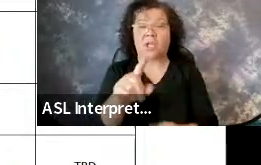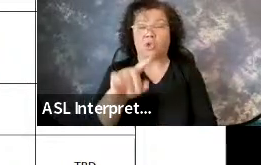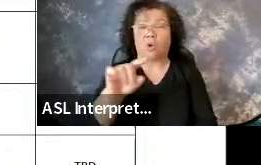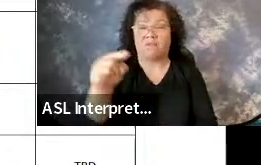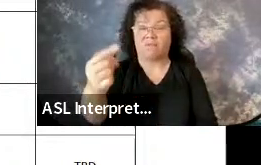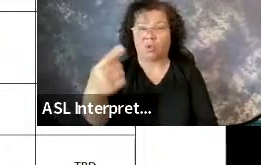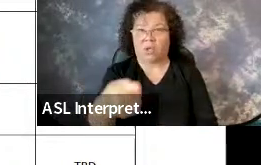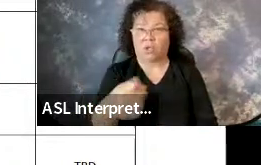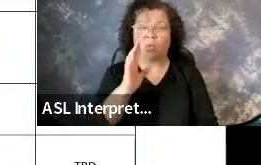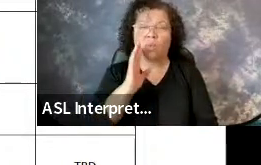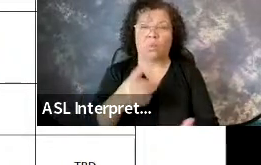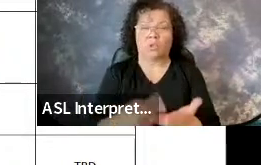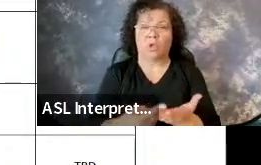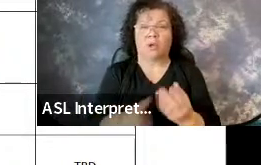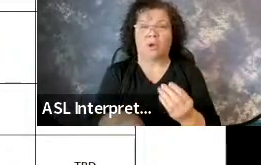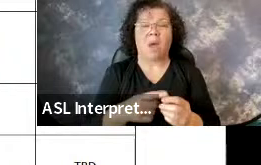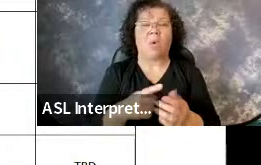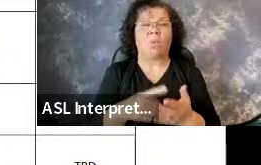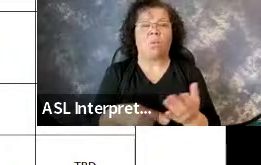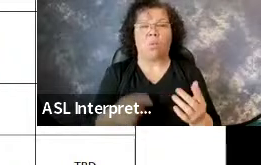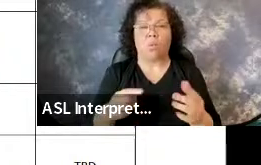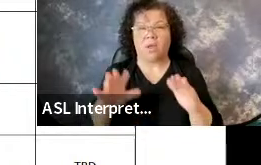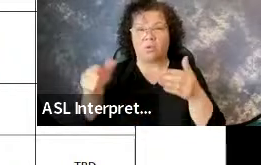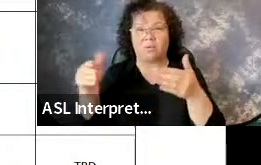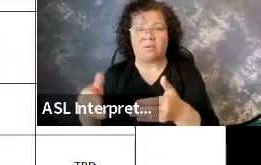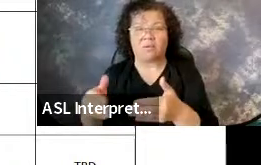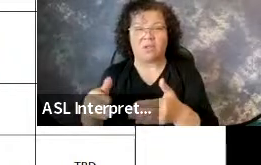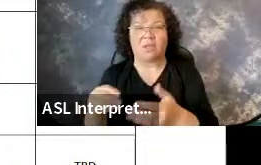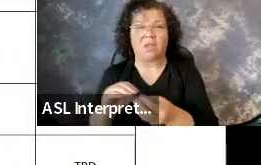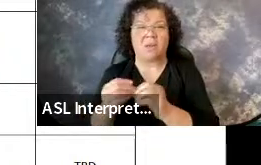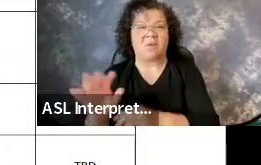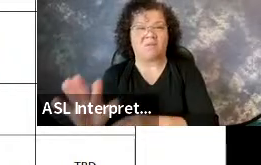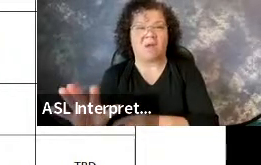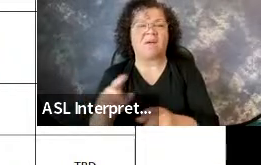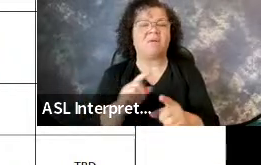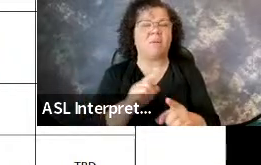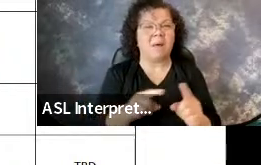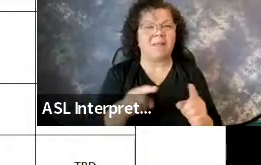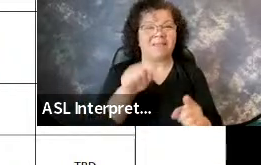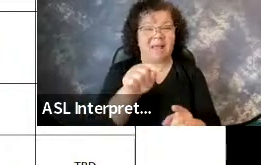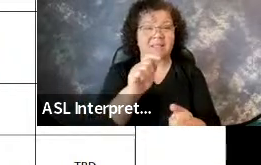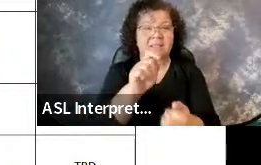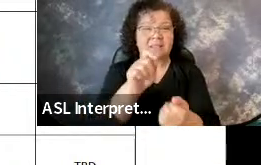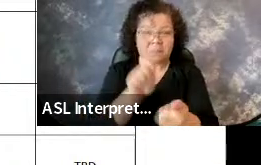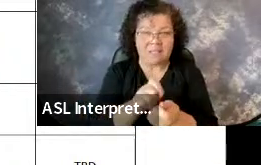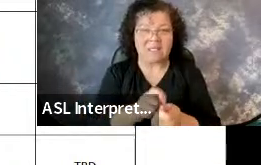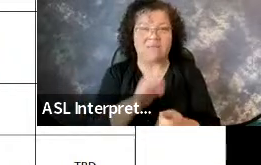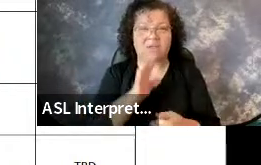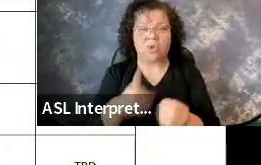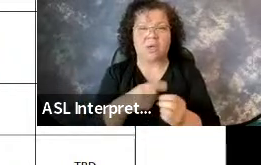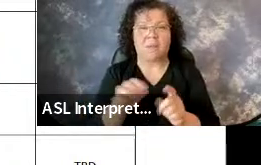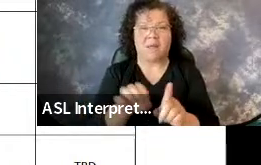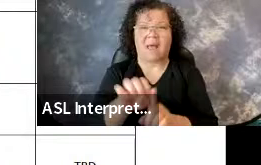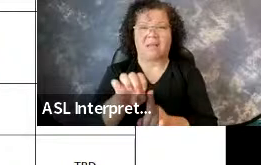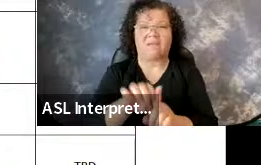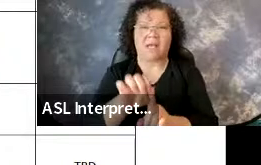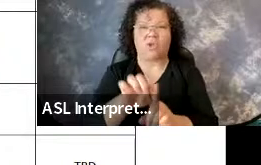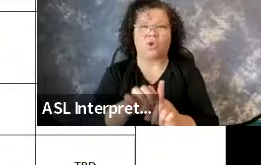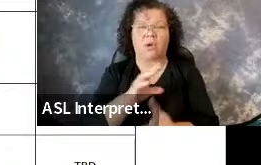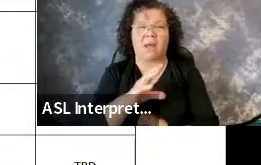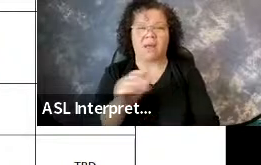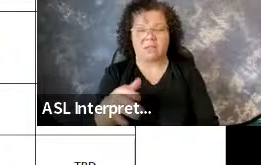be talking about when you move into review and refine, is specifically talking about the elevator and the